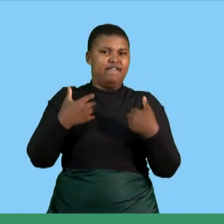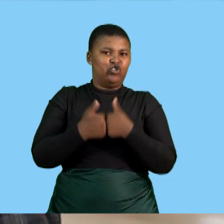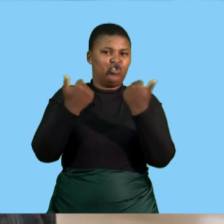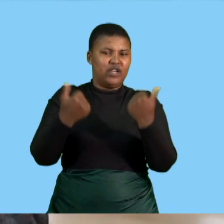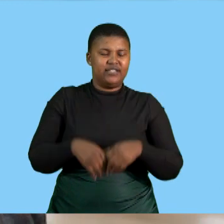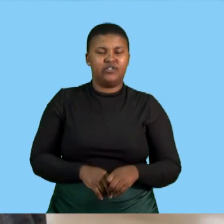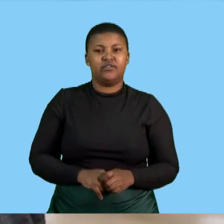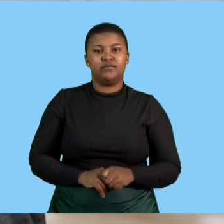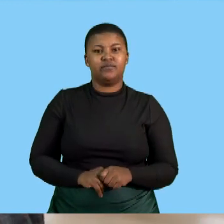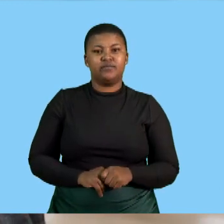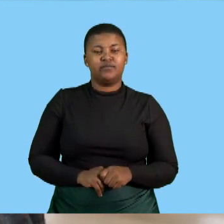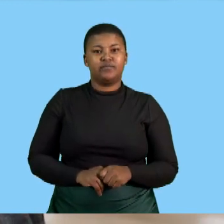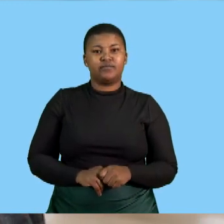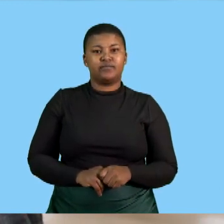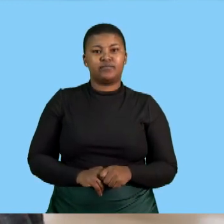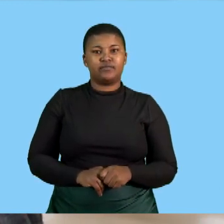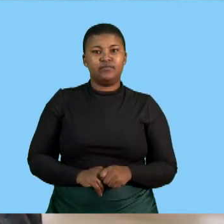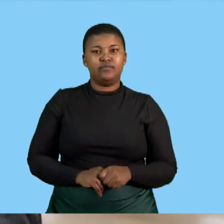challenge to our business.